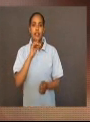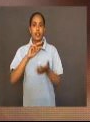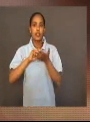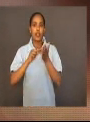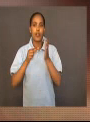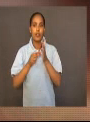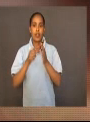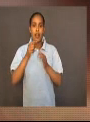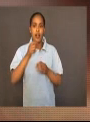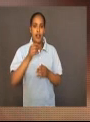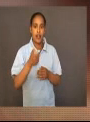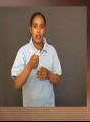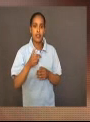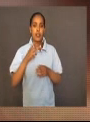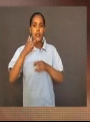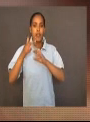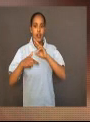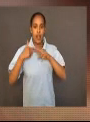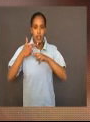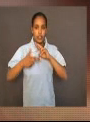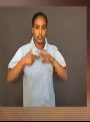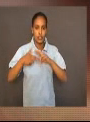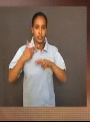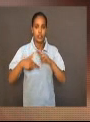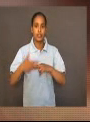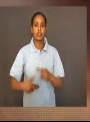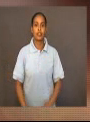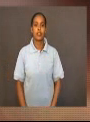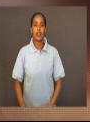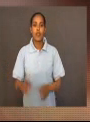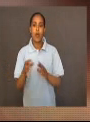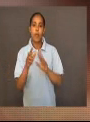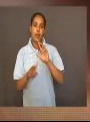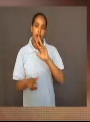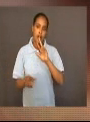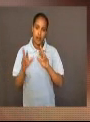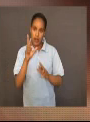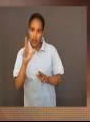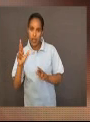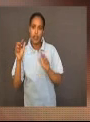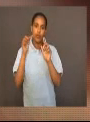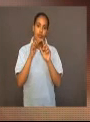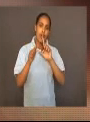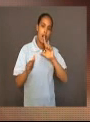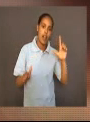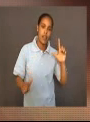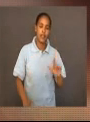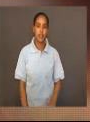known as the rate of reaction from right to left.